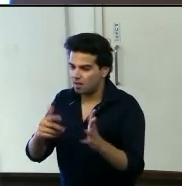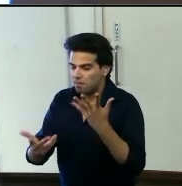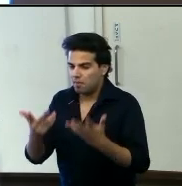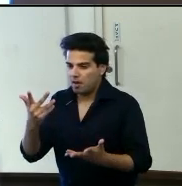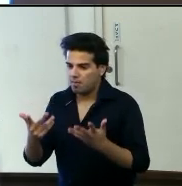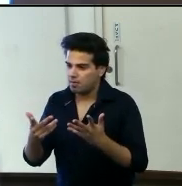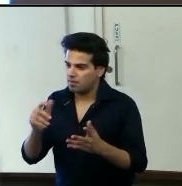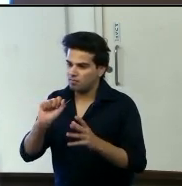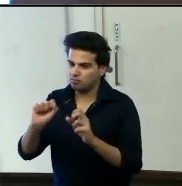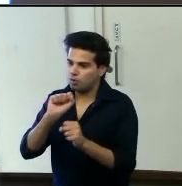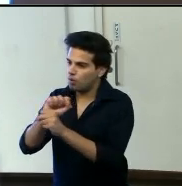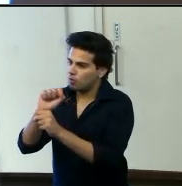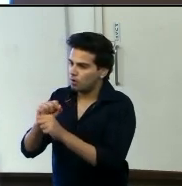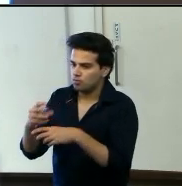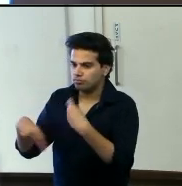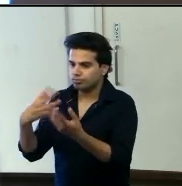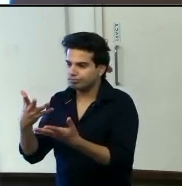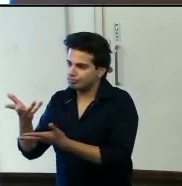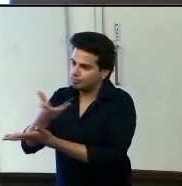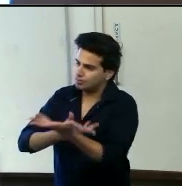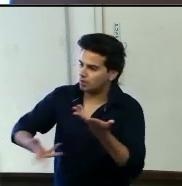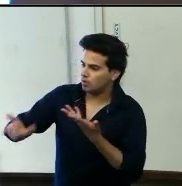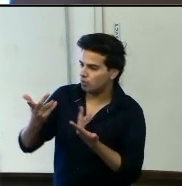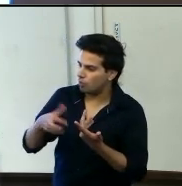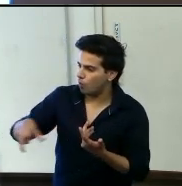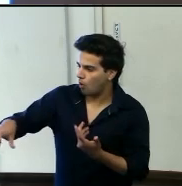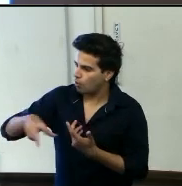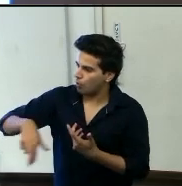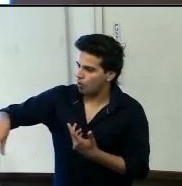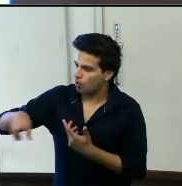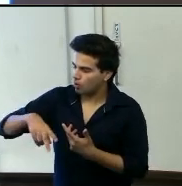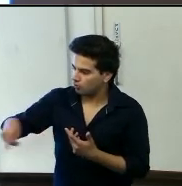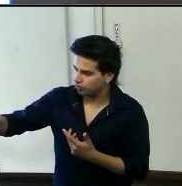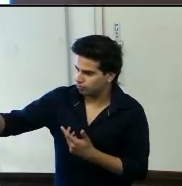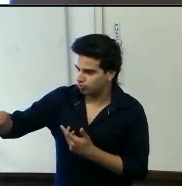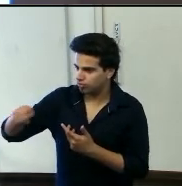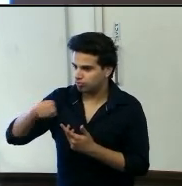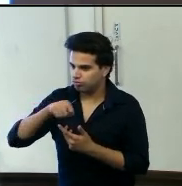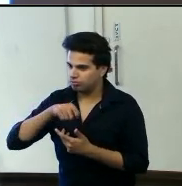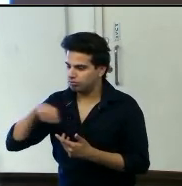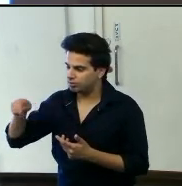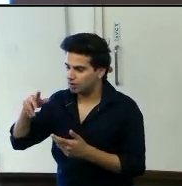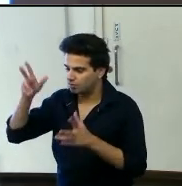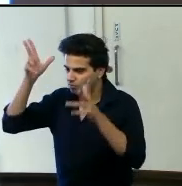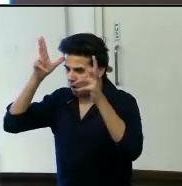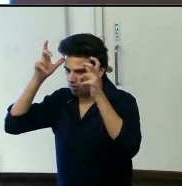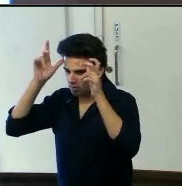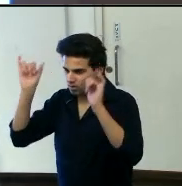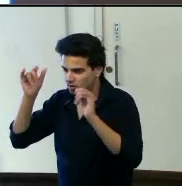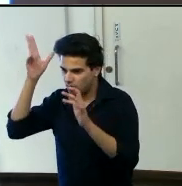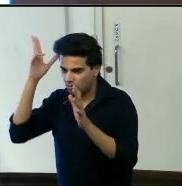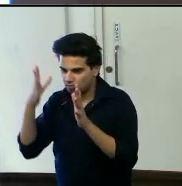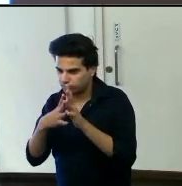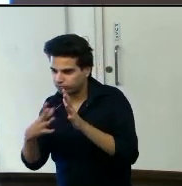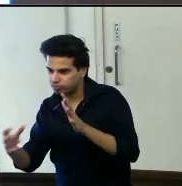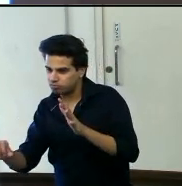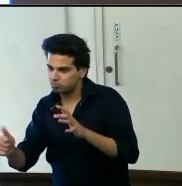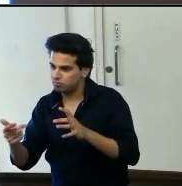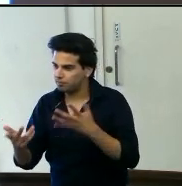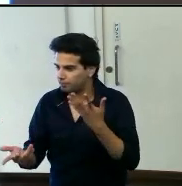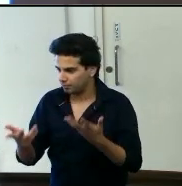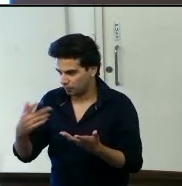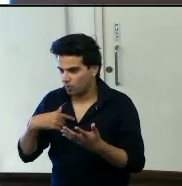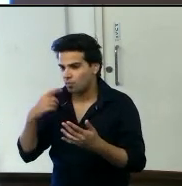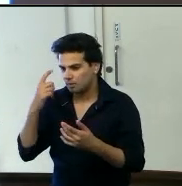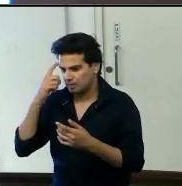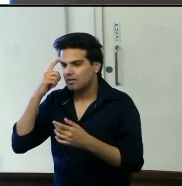to everybody's hand and then say, now go walk, and then it will create monstrous kind of shadows, right? So it's possible to take this